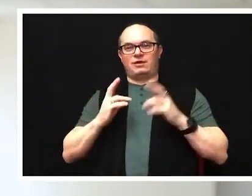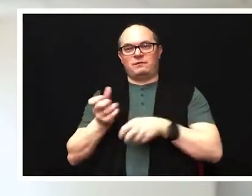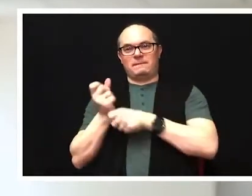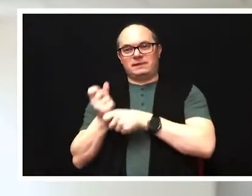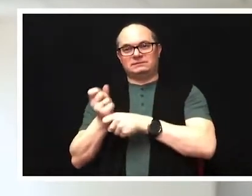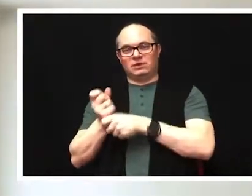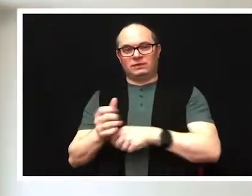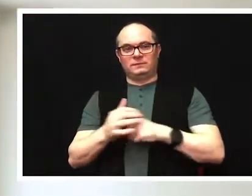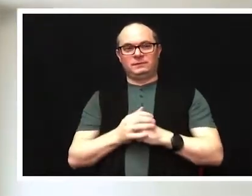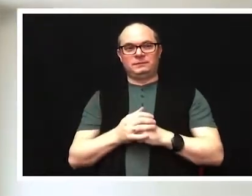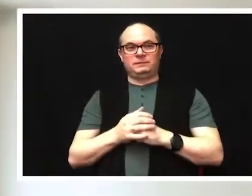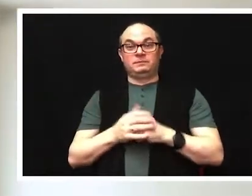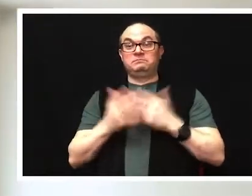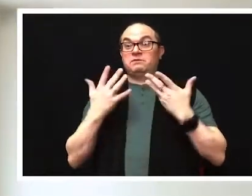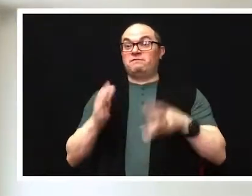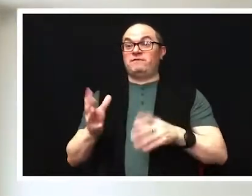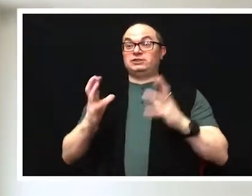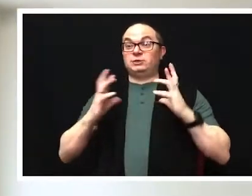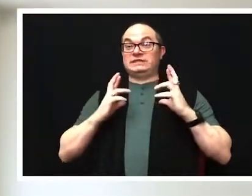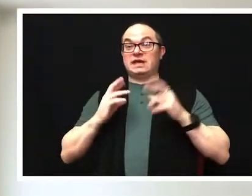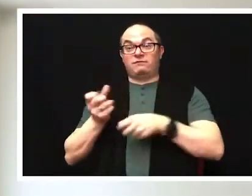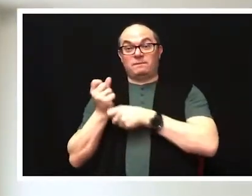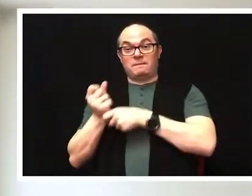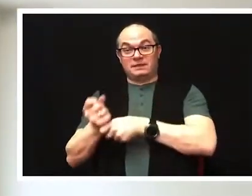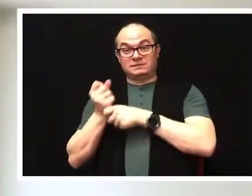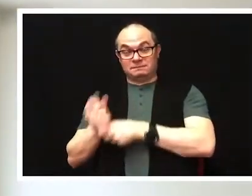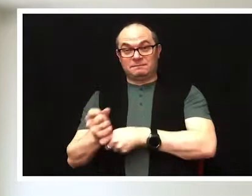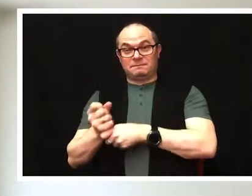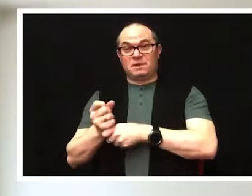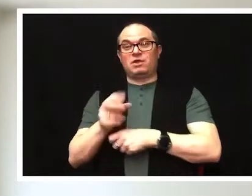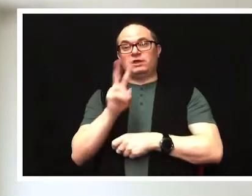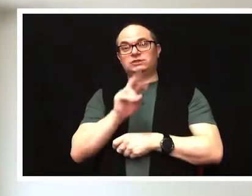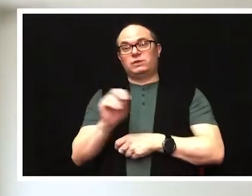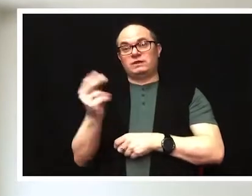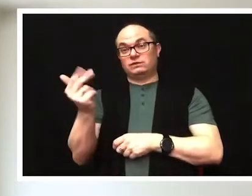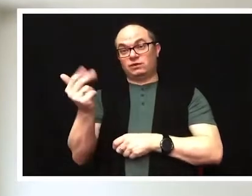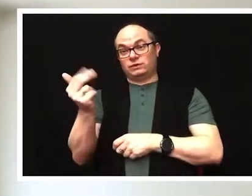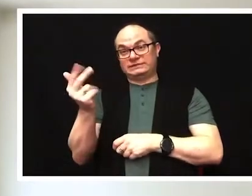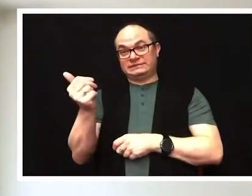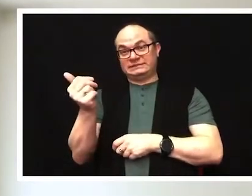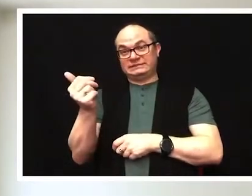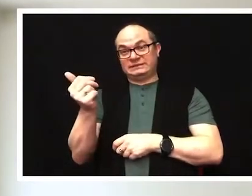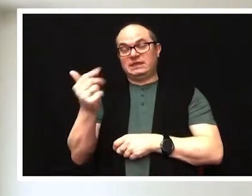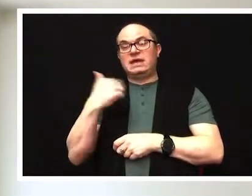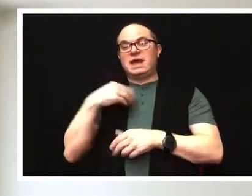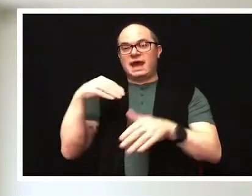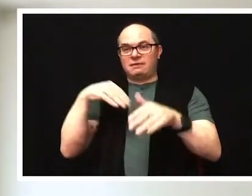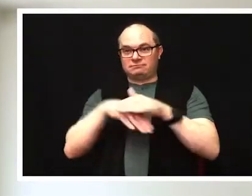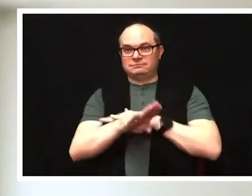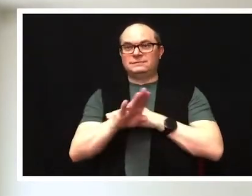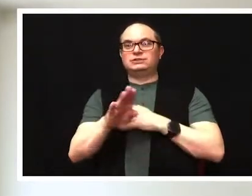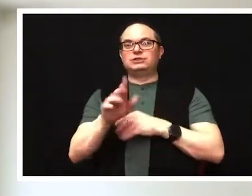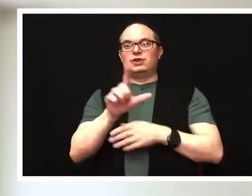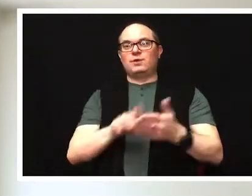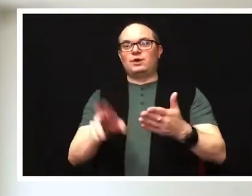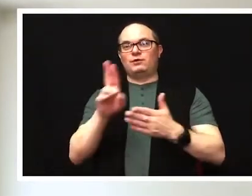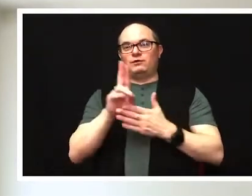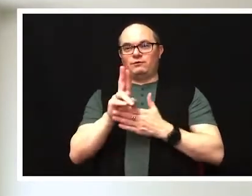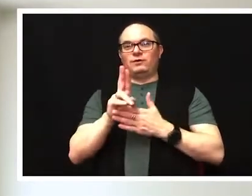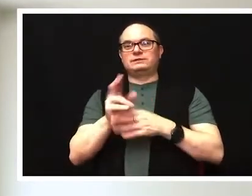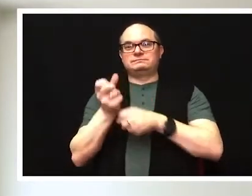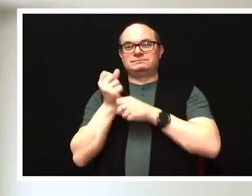League Baseball. After retiring from Major League Baseball in 2013, I was inducted in the Lamar Baseball Hall of